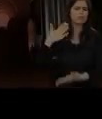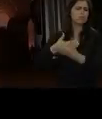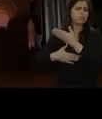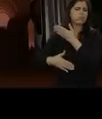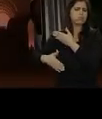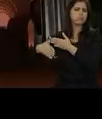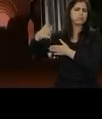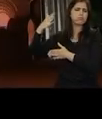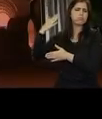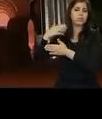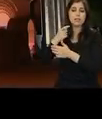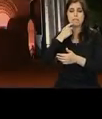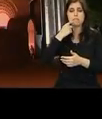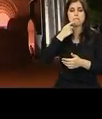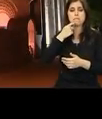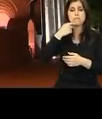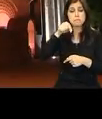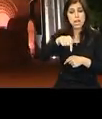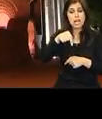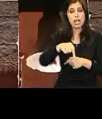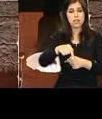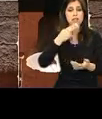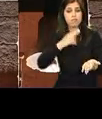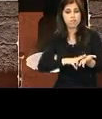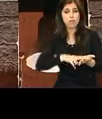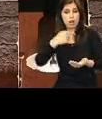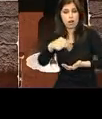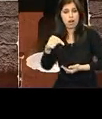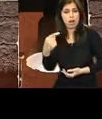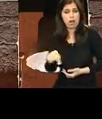Distant times that these stones witnessed